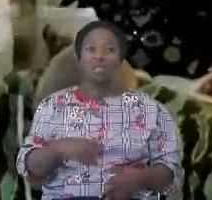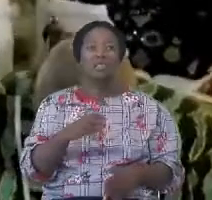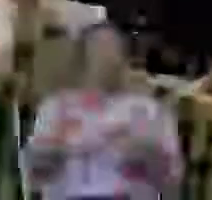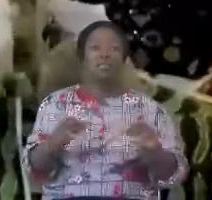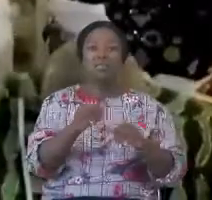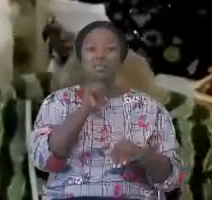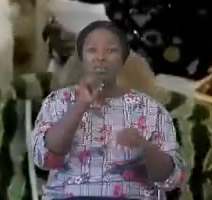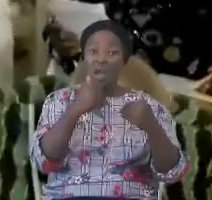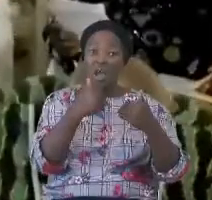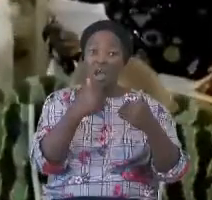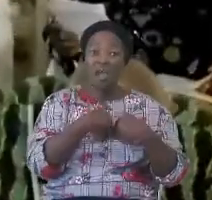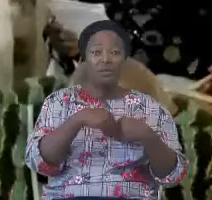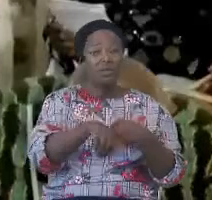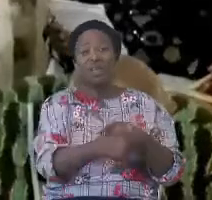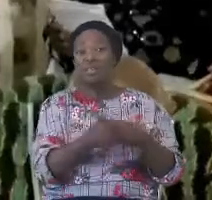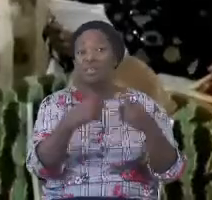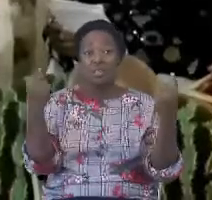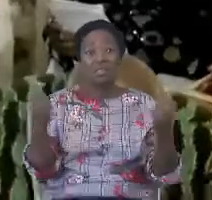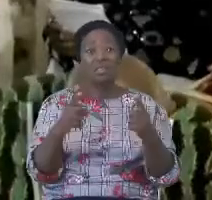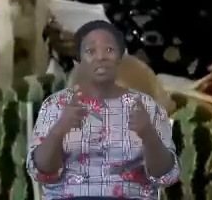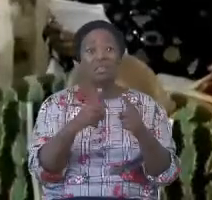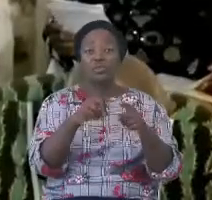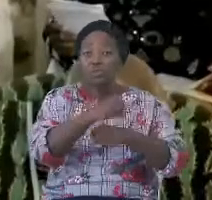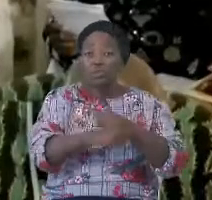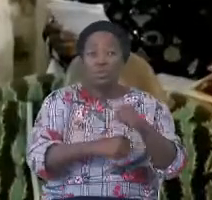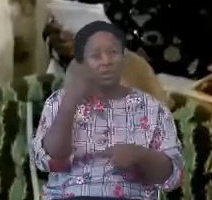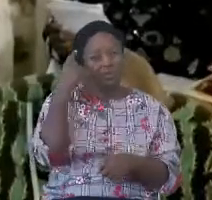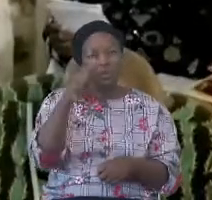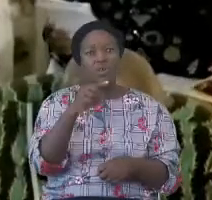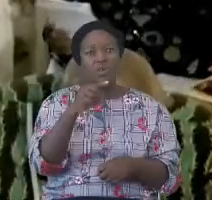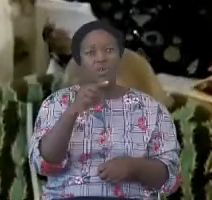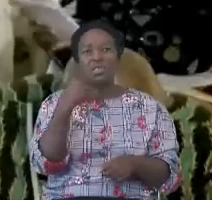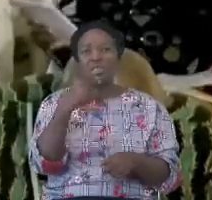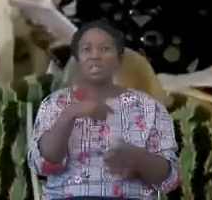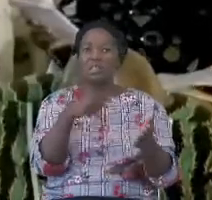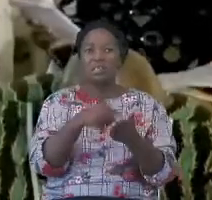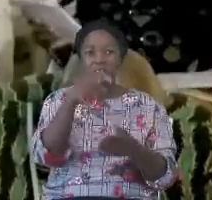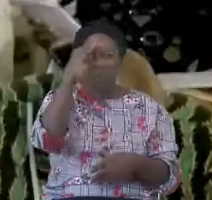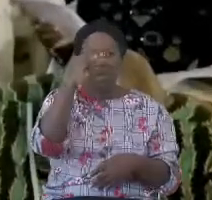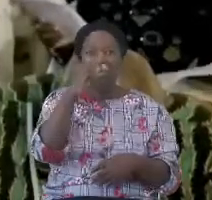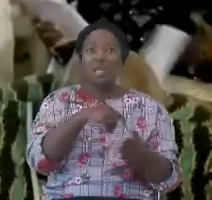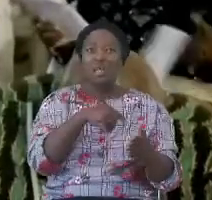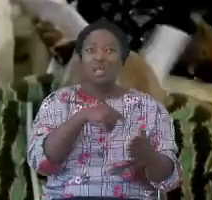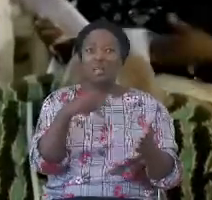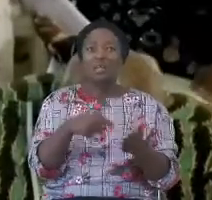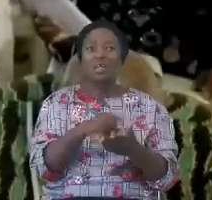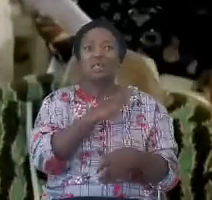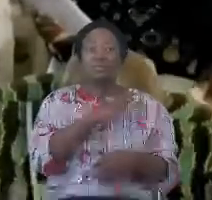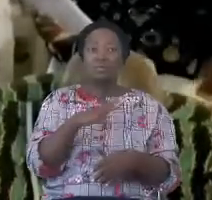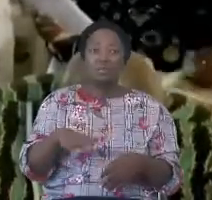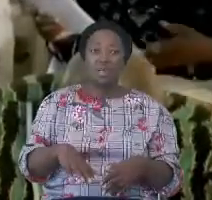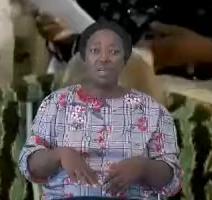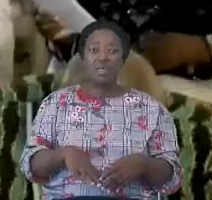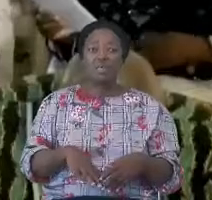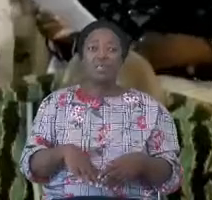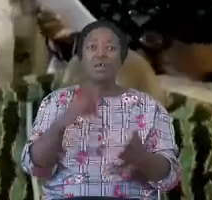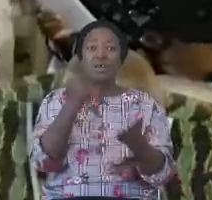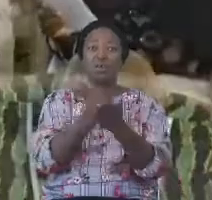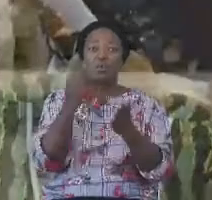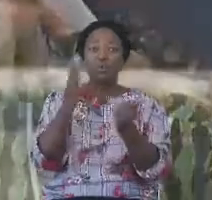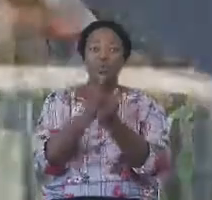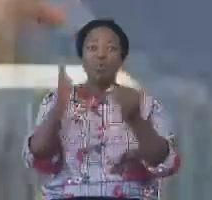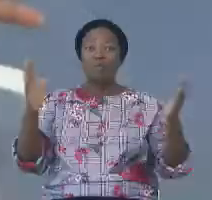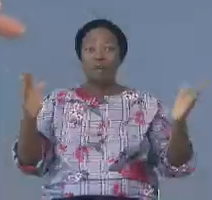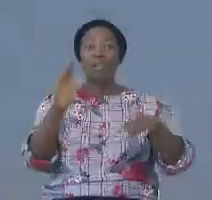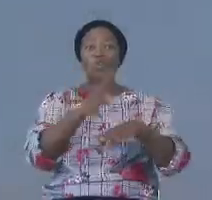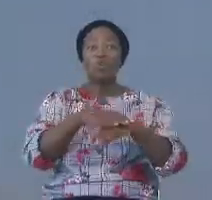christ was holy and christ did not have any sin to suffer for he said this